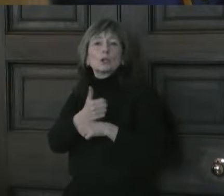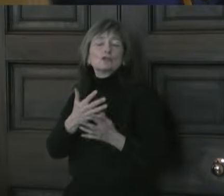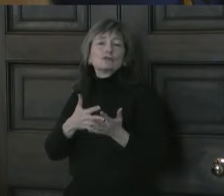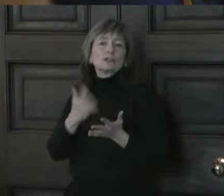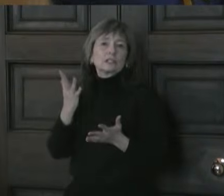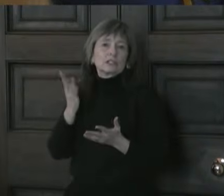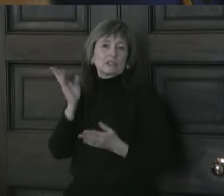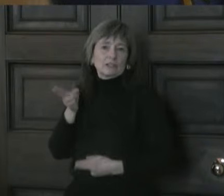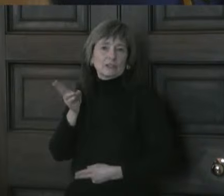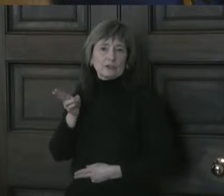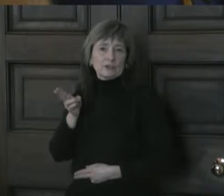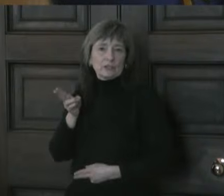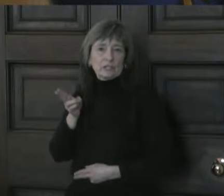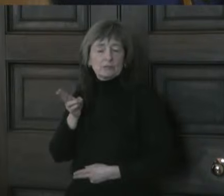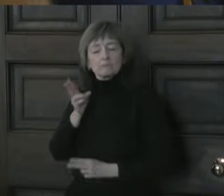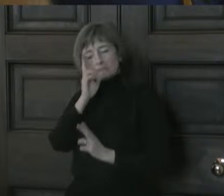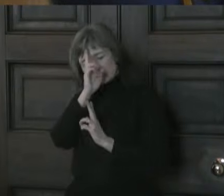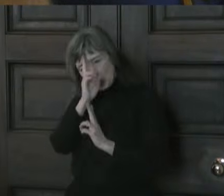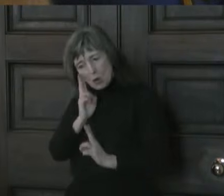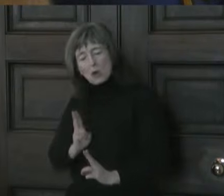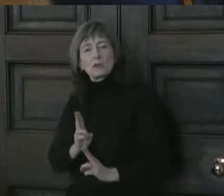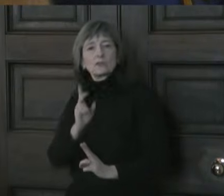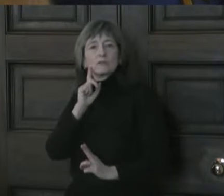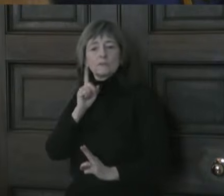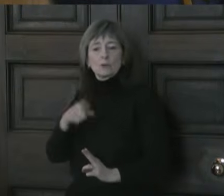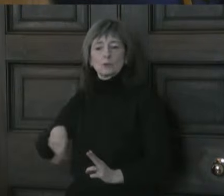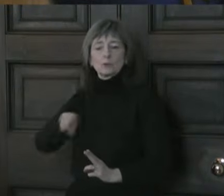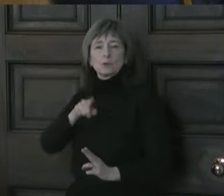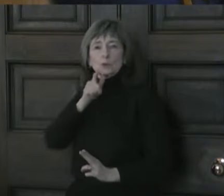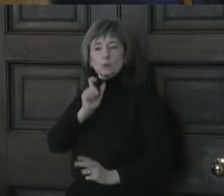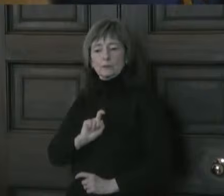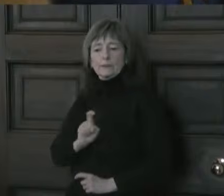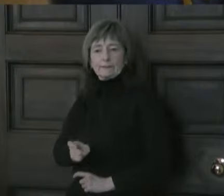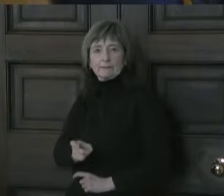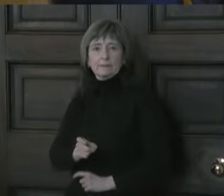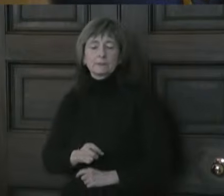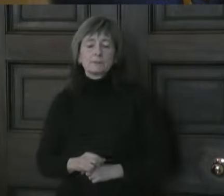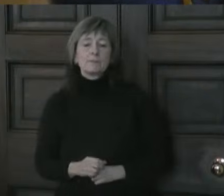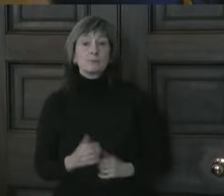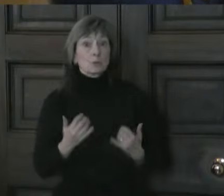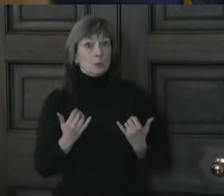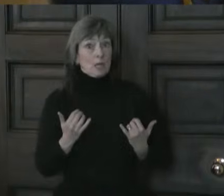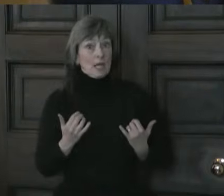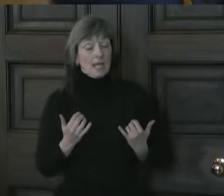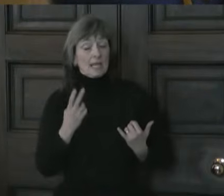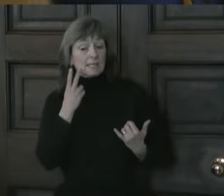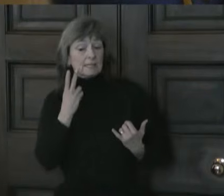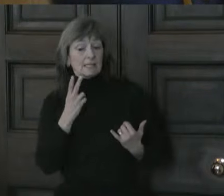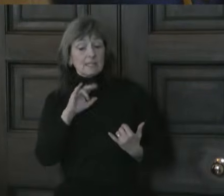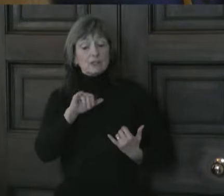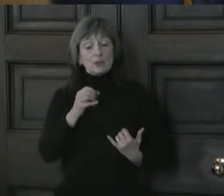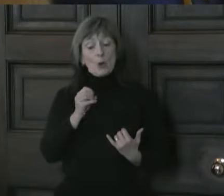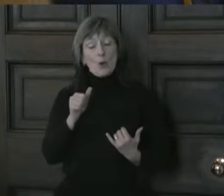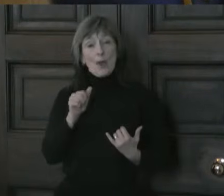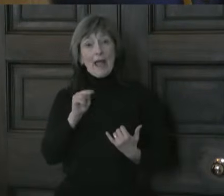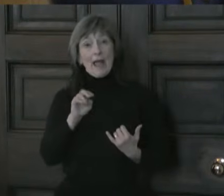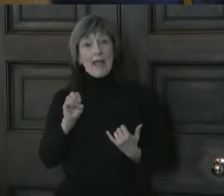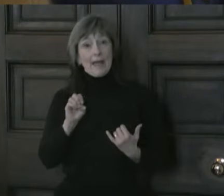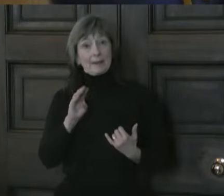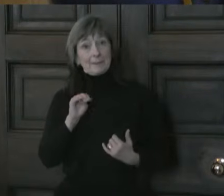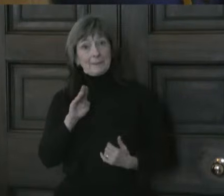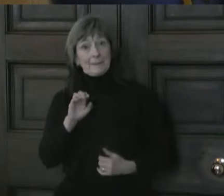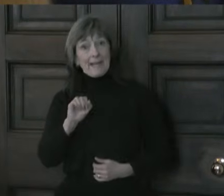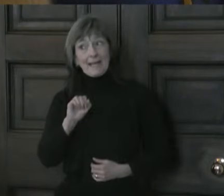a most distinct honor. And today, I see that Joan MacDonald is joining